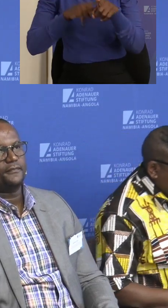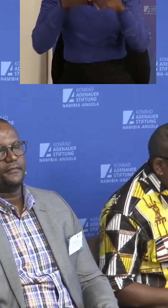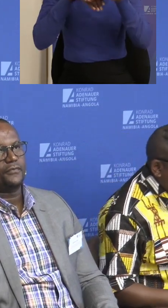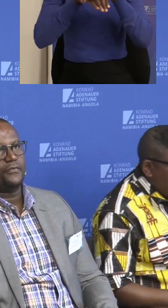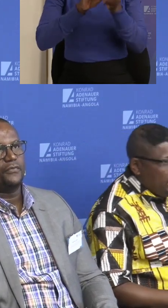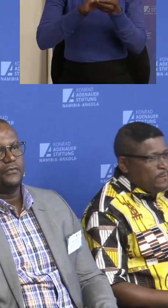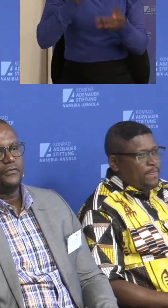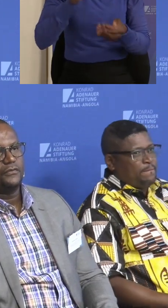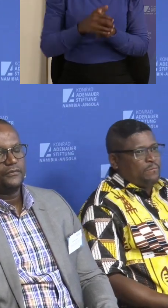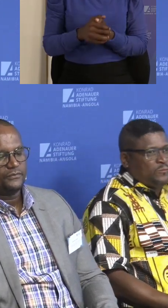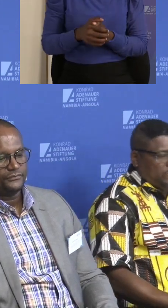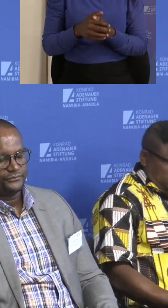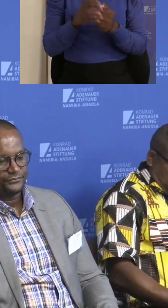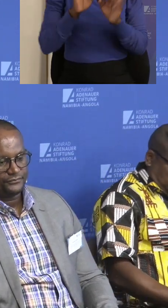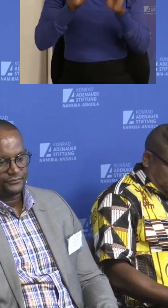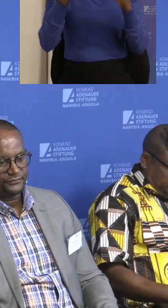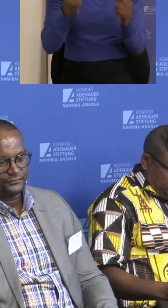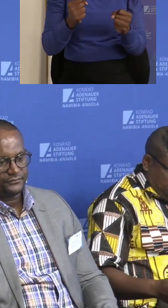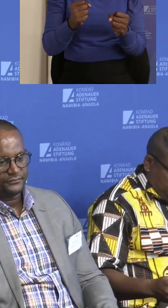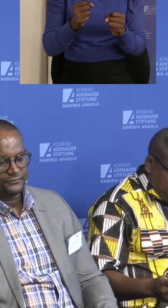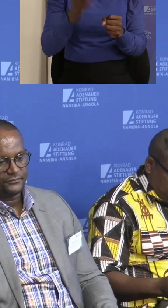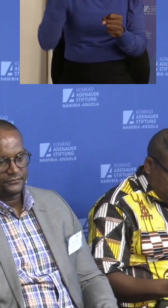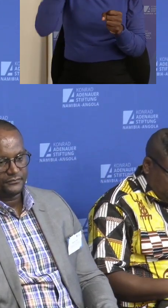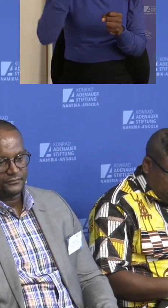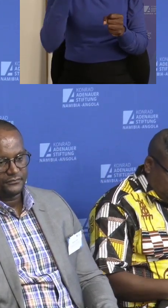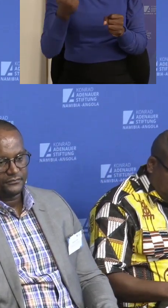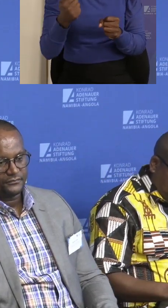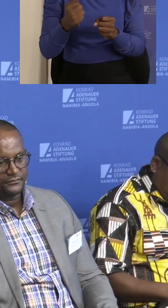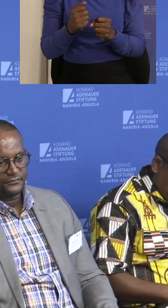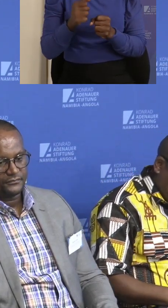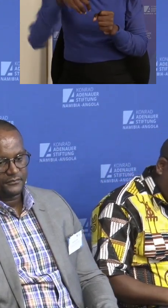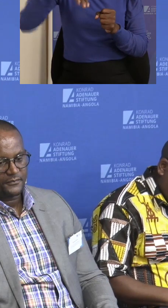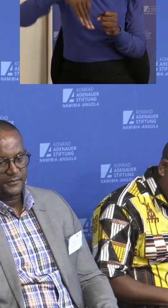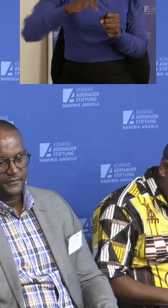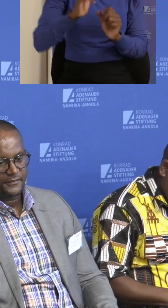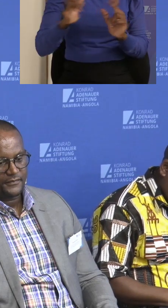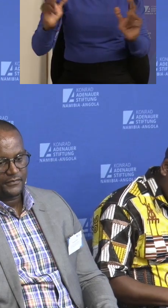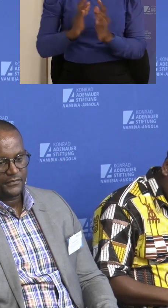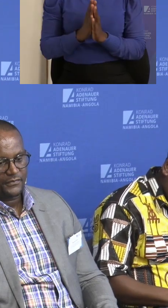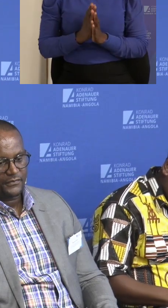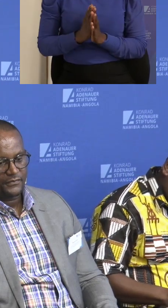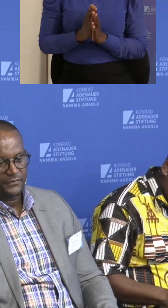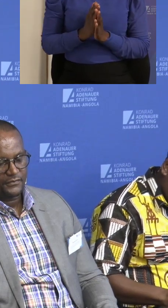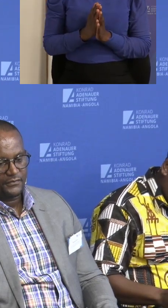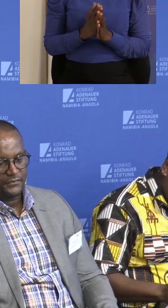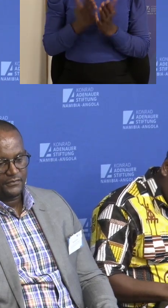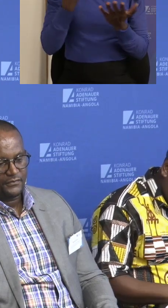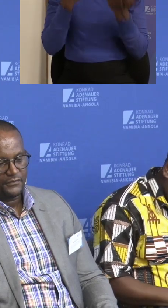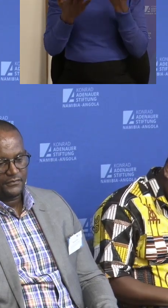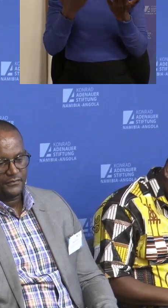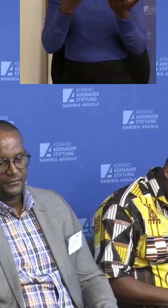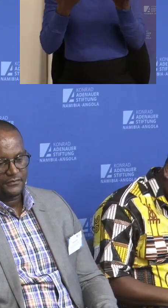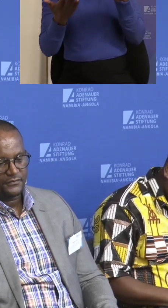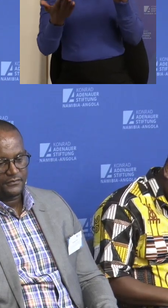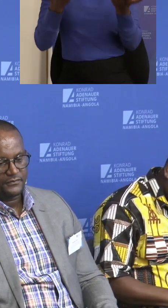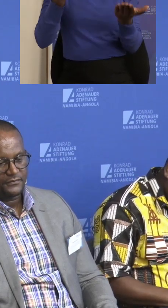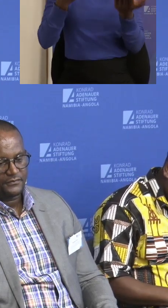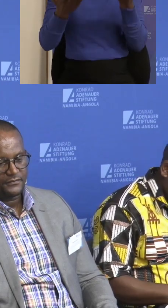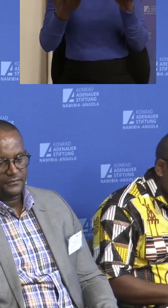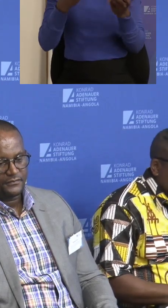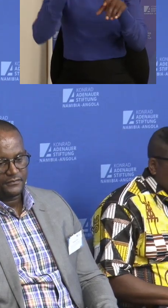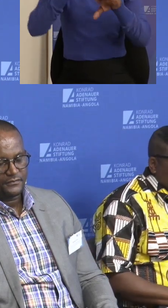investment for a better future of Namibia. We might compare it with the seed that